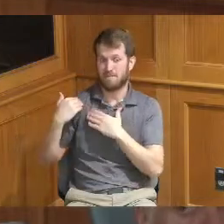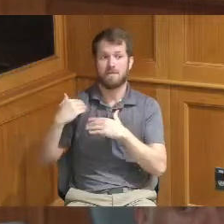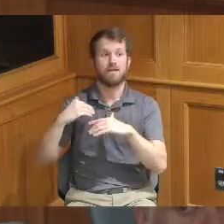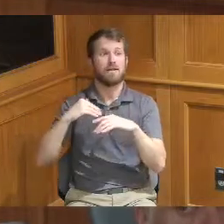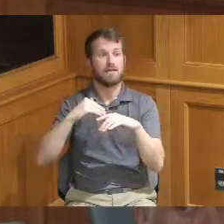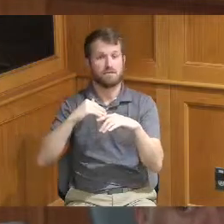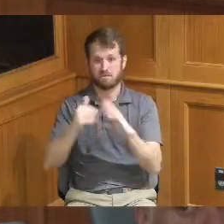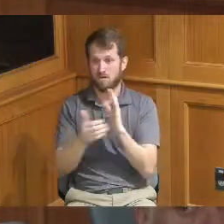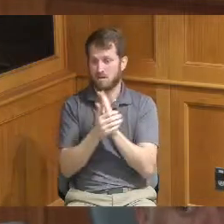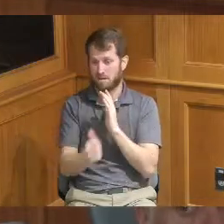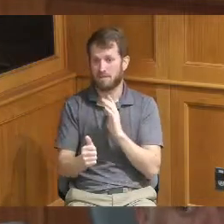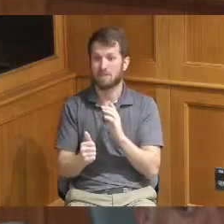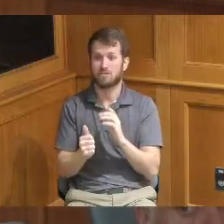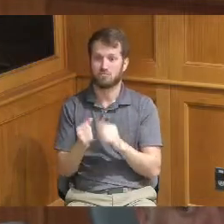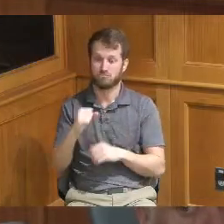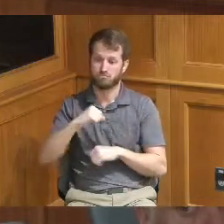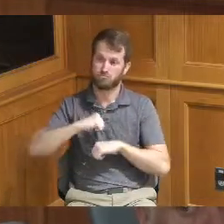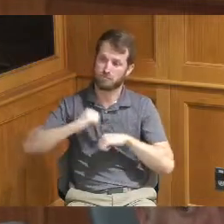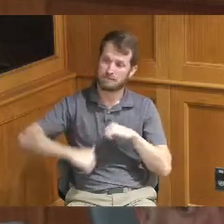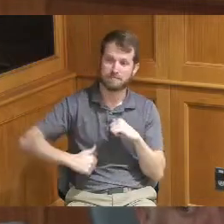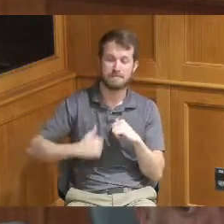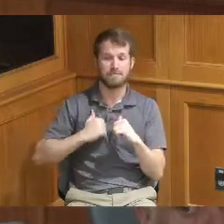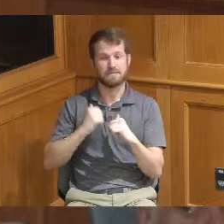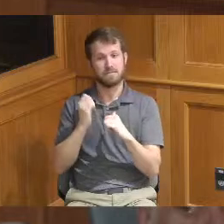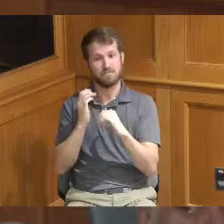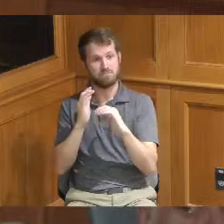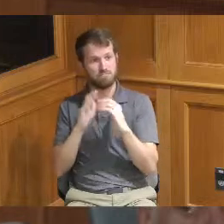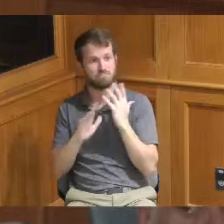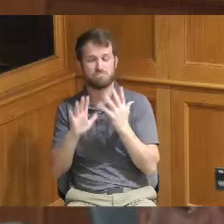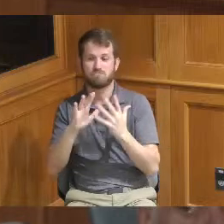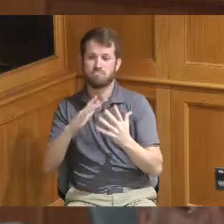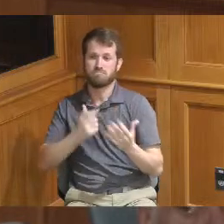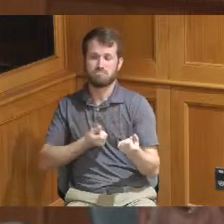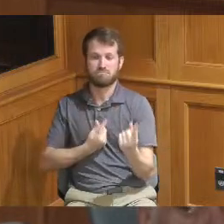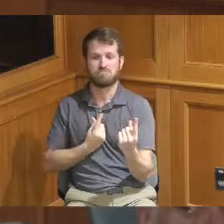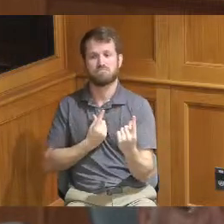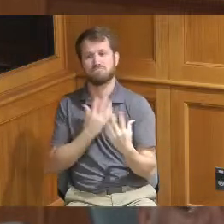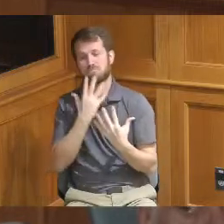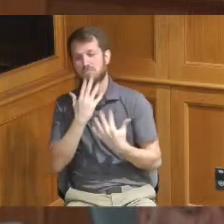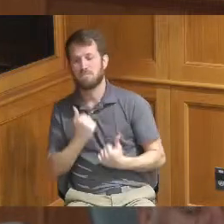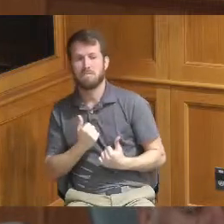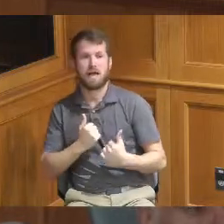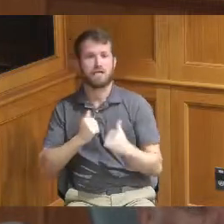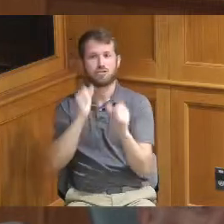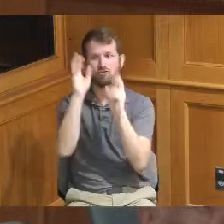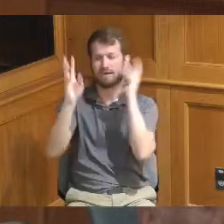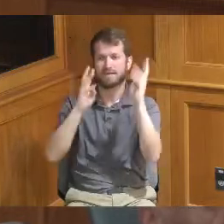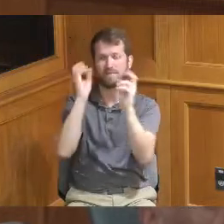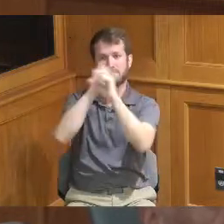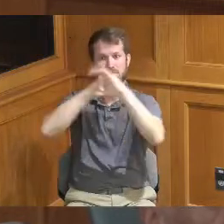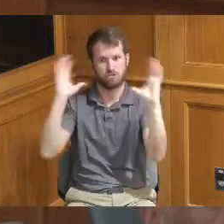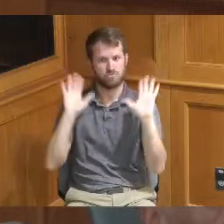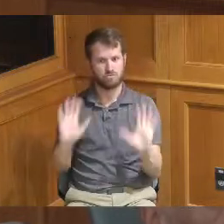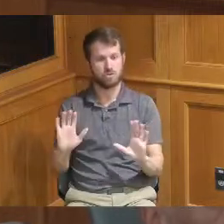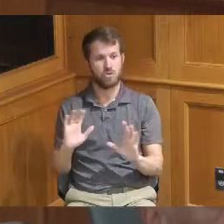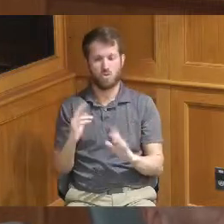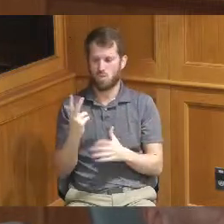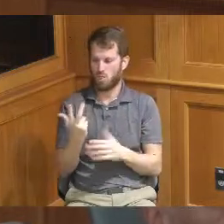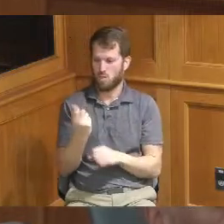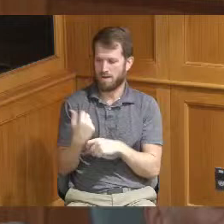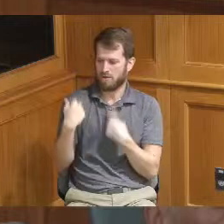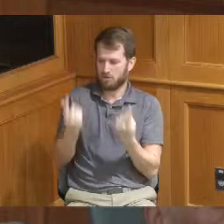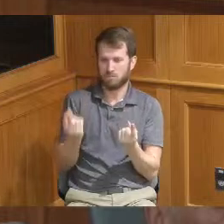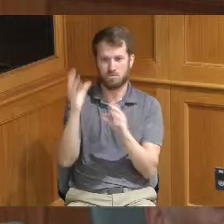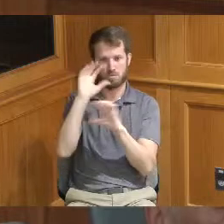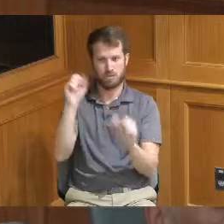resilience, integrity, delegation, collaboration, empathy, passion, creativity, and vision. Now, for the past 3 years, Madam President